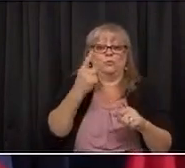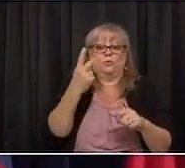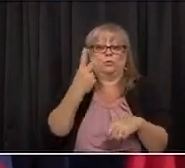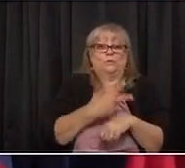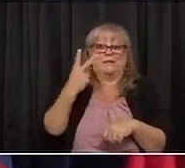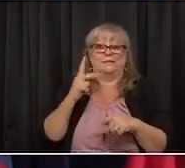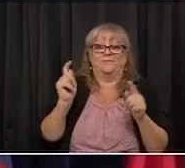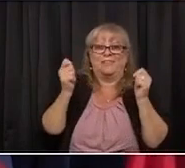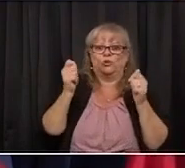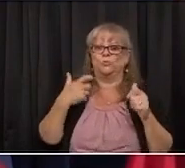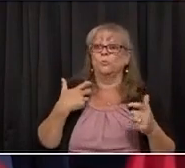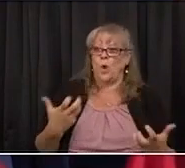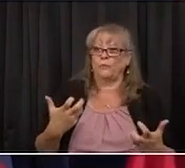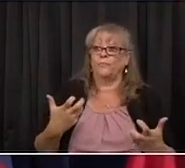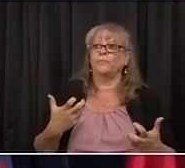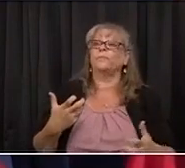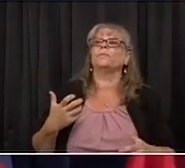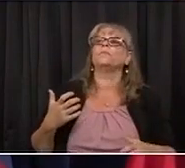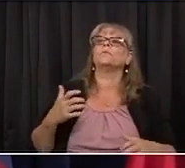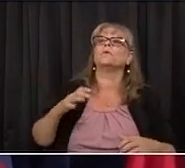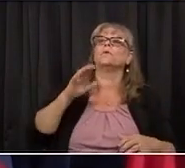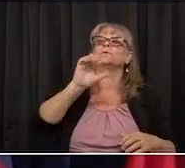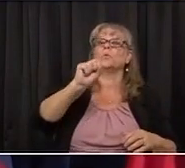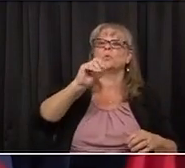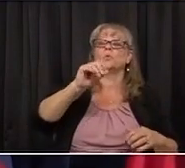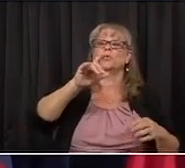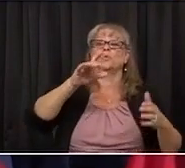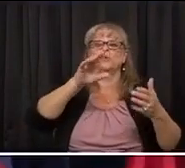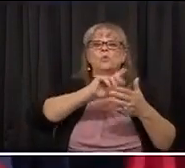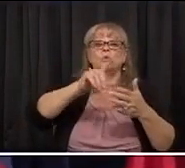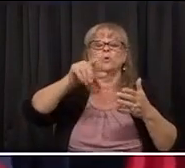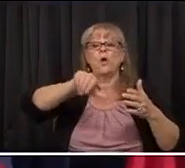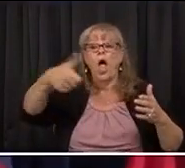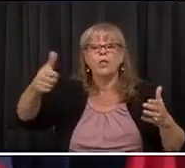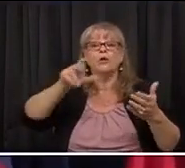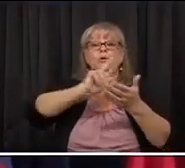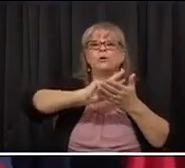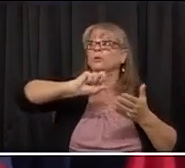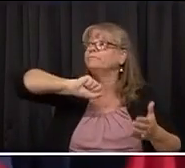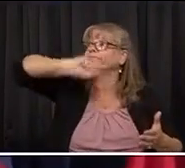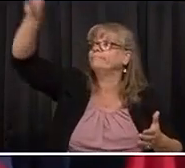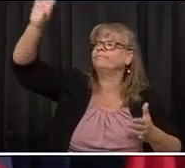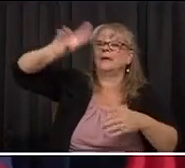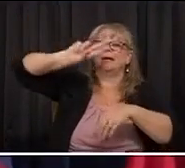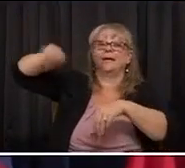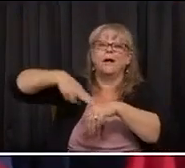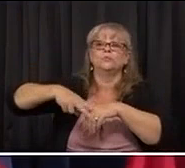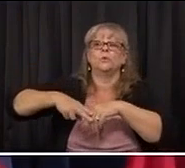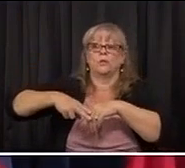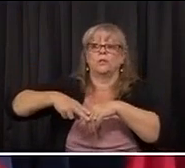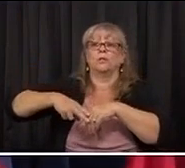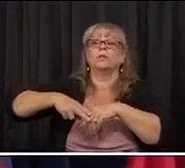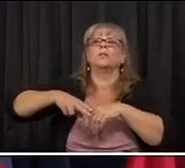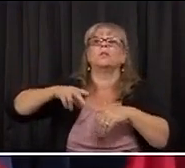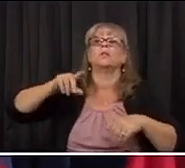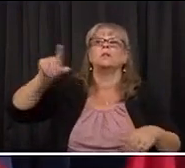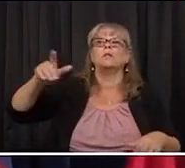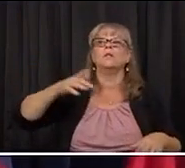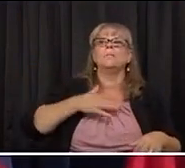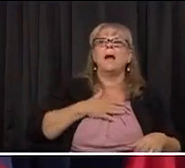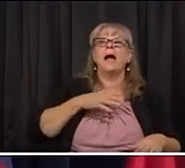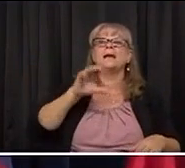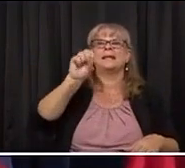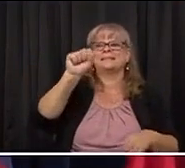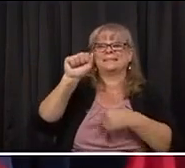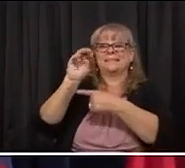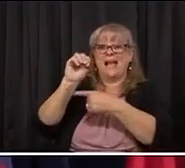labs. And that's where you're talking 10 days, 11 days, 9 days. Sam on my team got tested. And